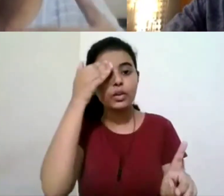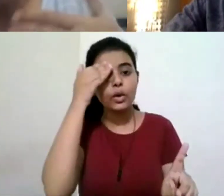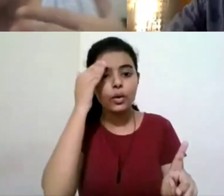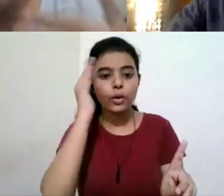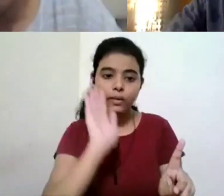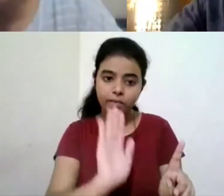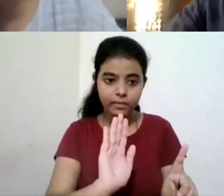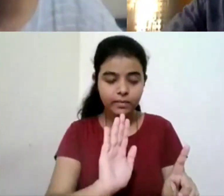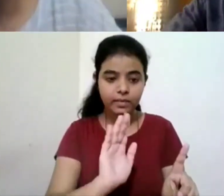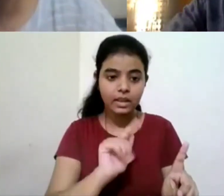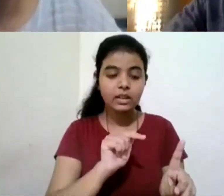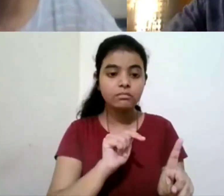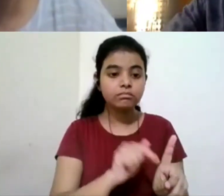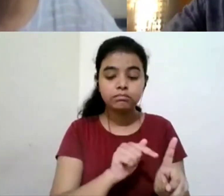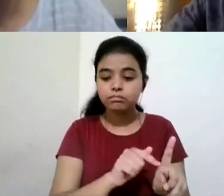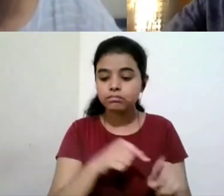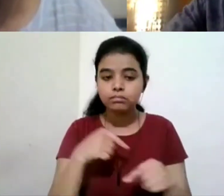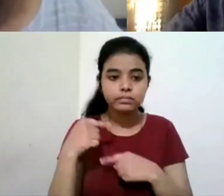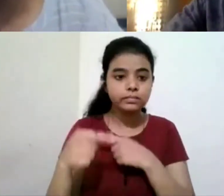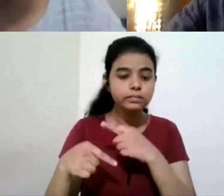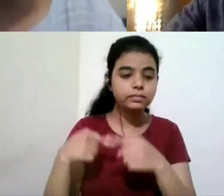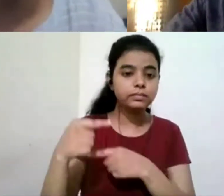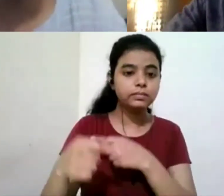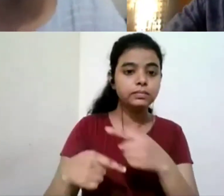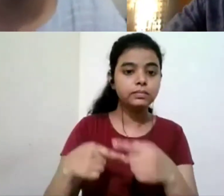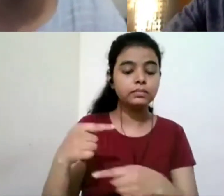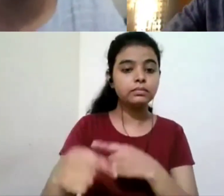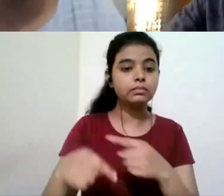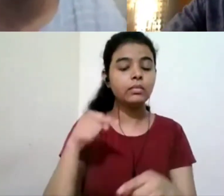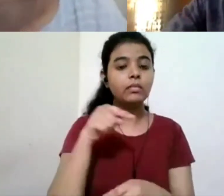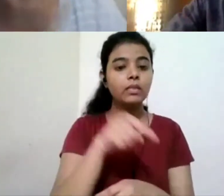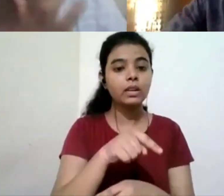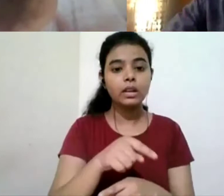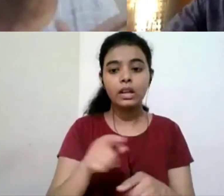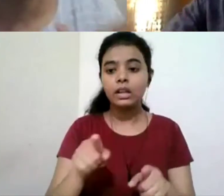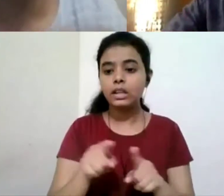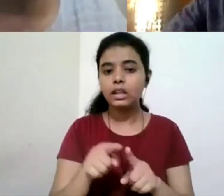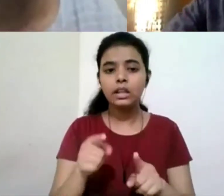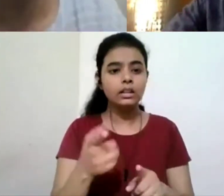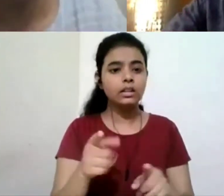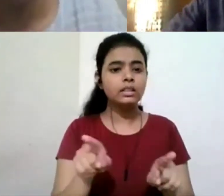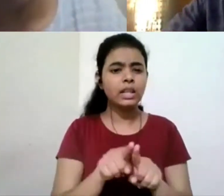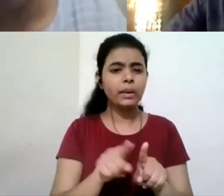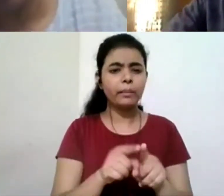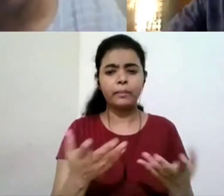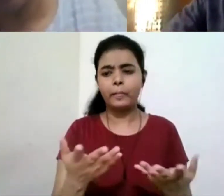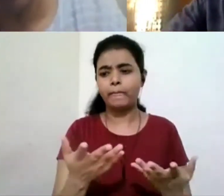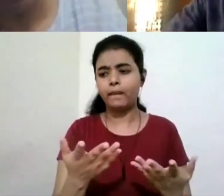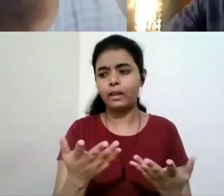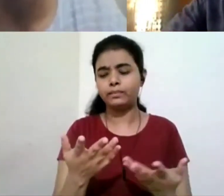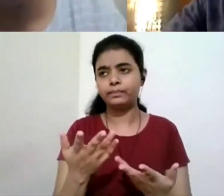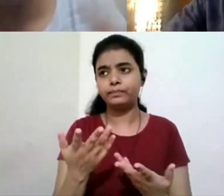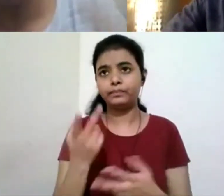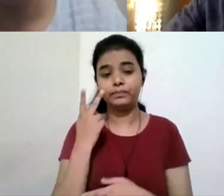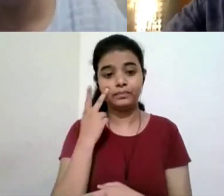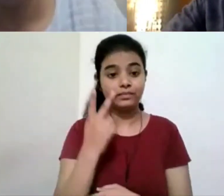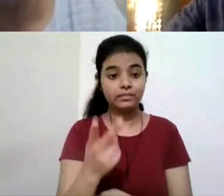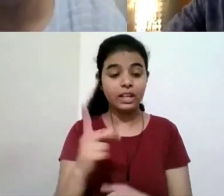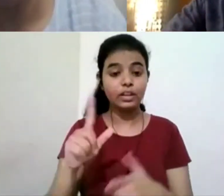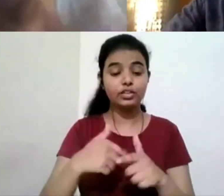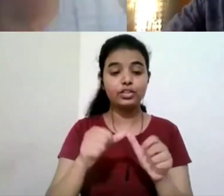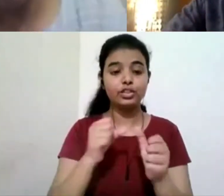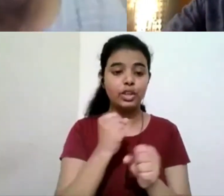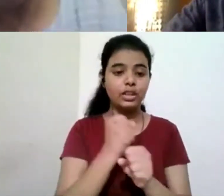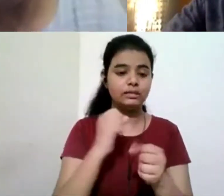which constantly requires, even at its first essential, it's like you just stay with, I mean, if you look at Jagdish Chandra's